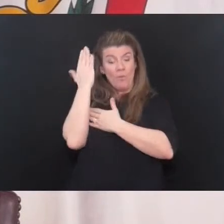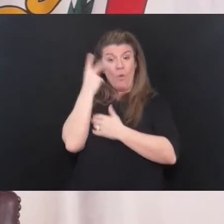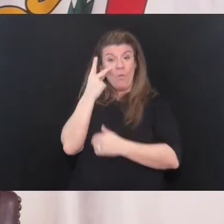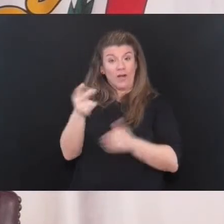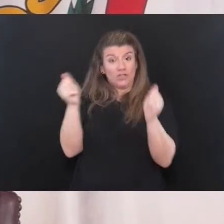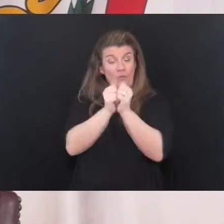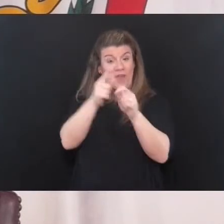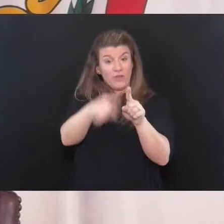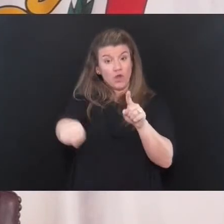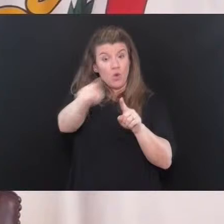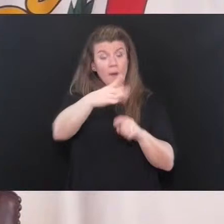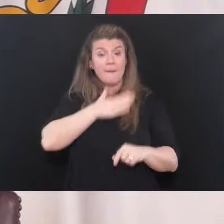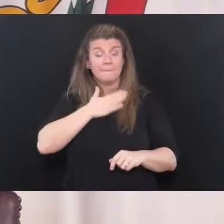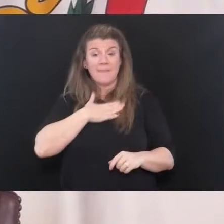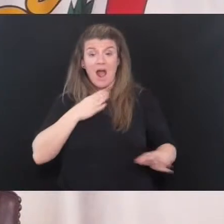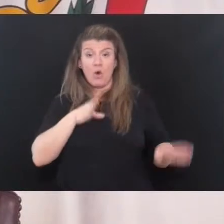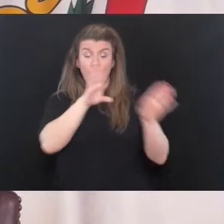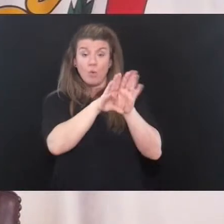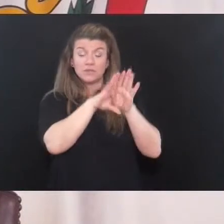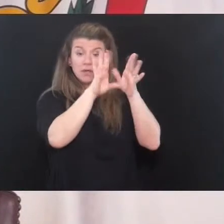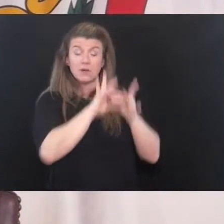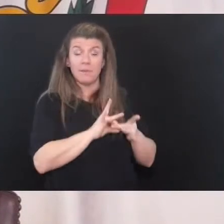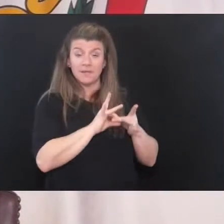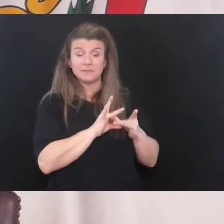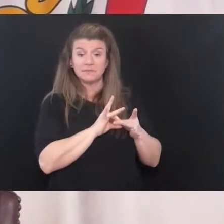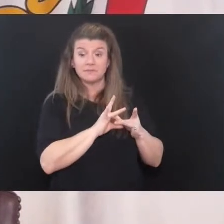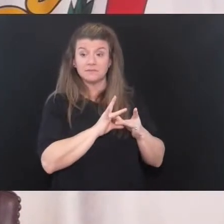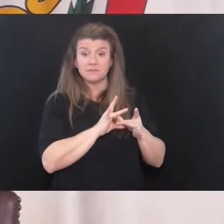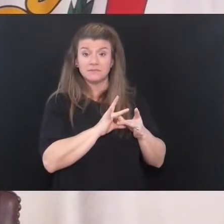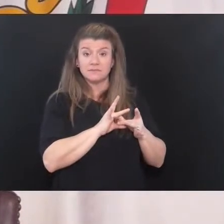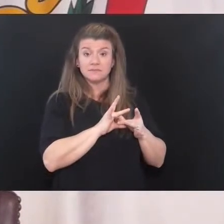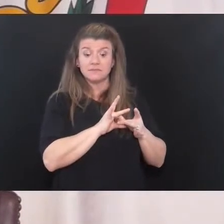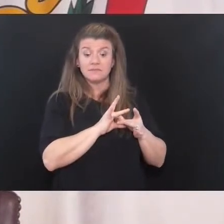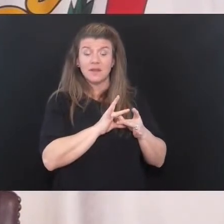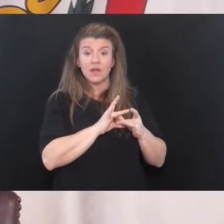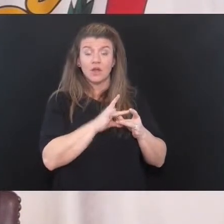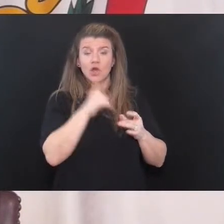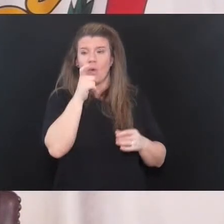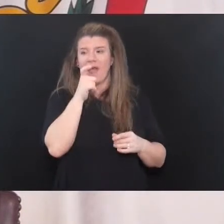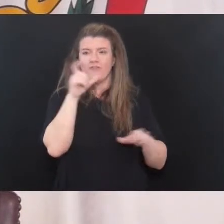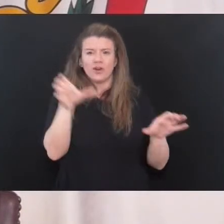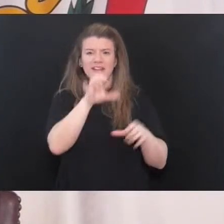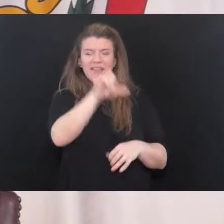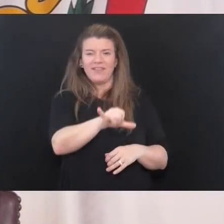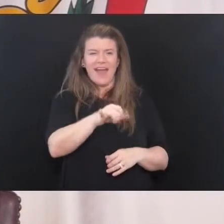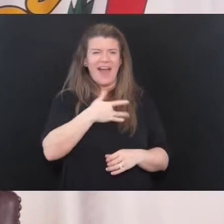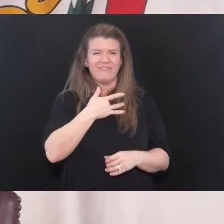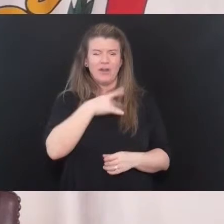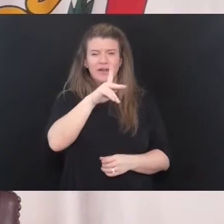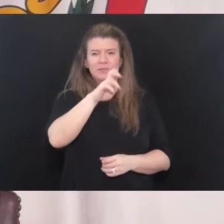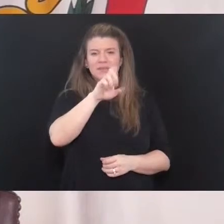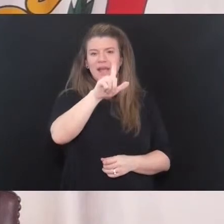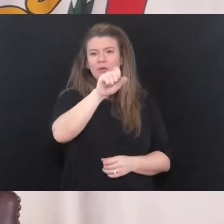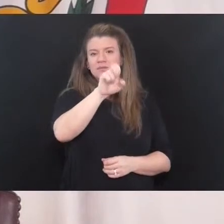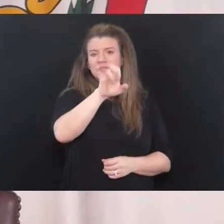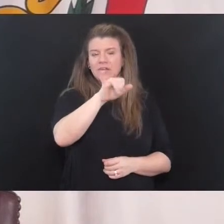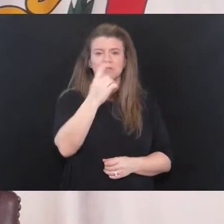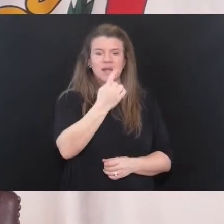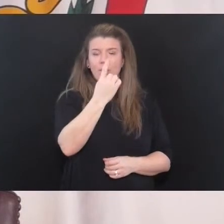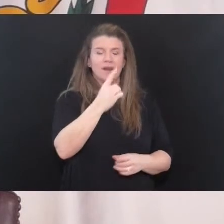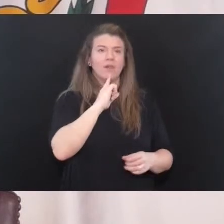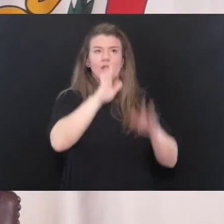I ended by saying, and whoever put the video together, I think Kelsey put it together, and great job,